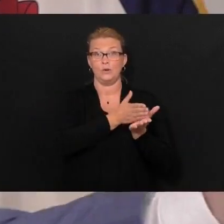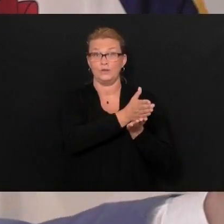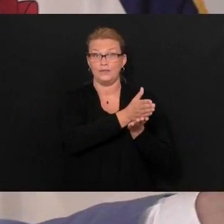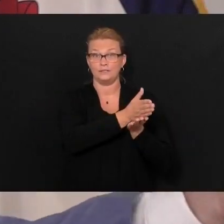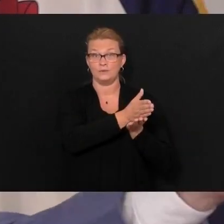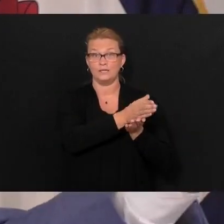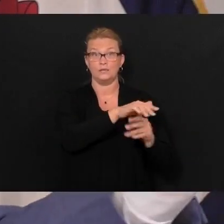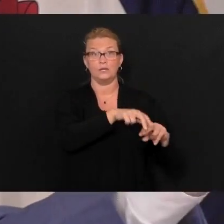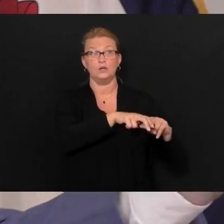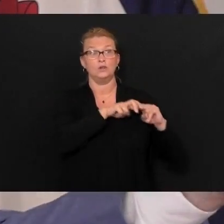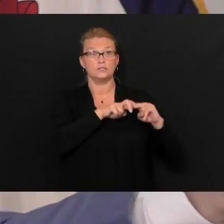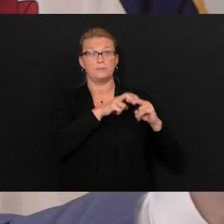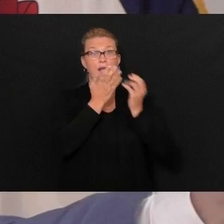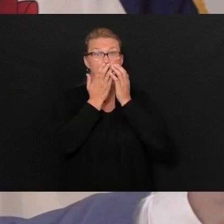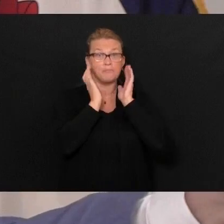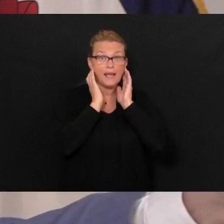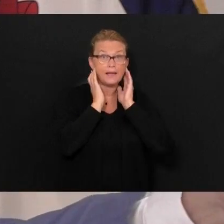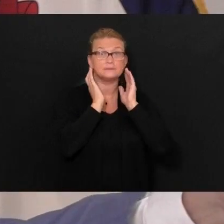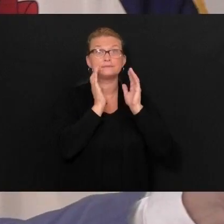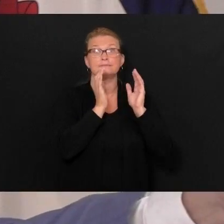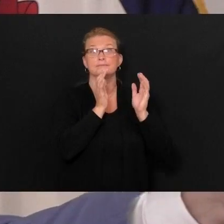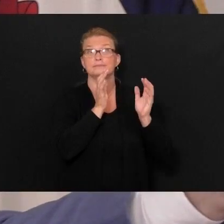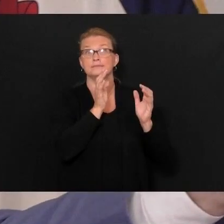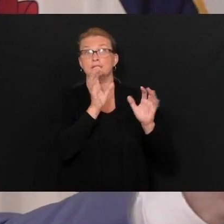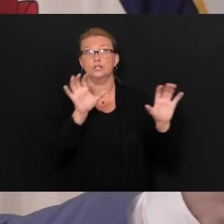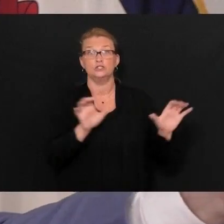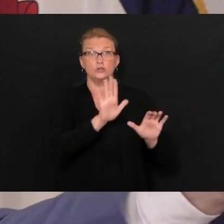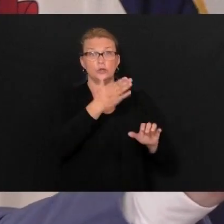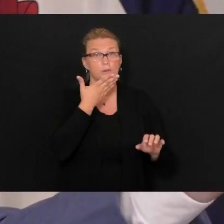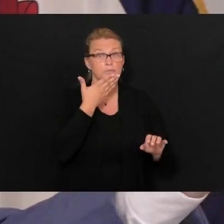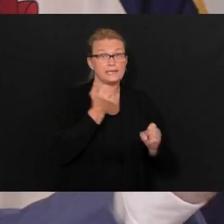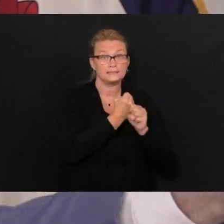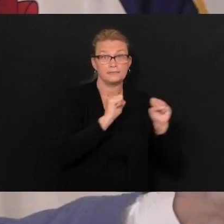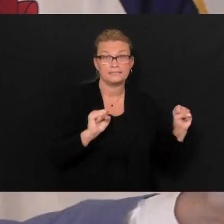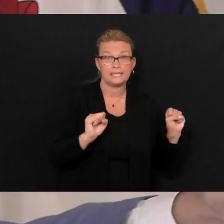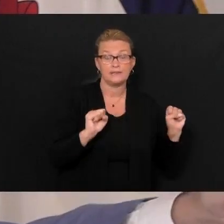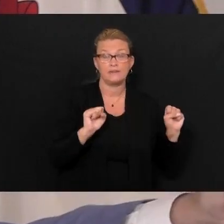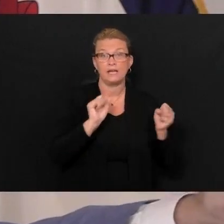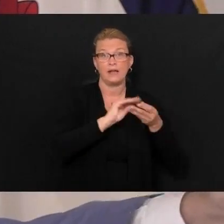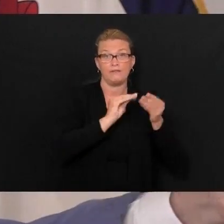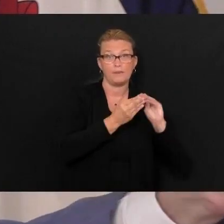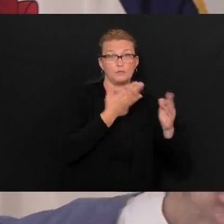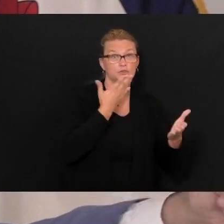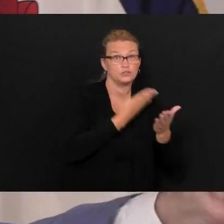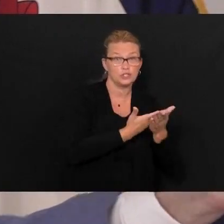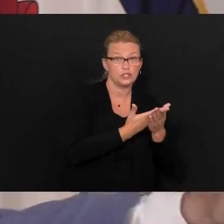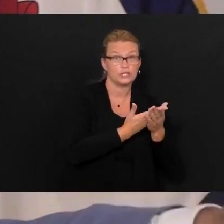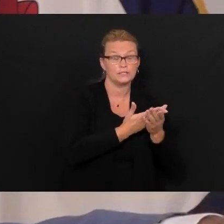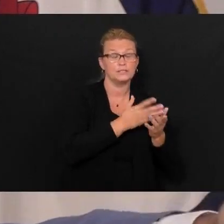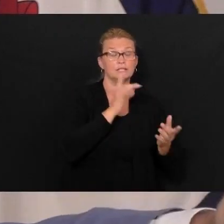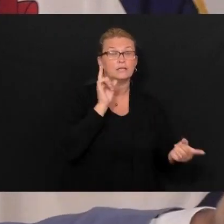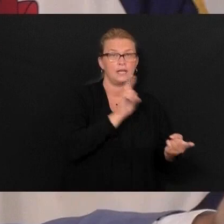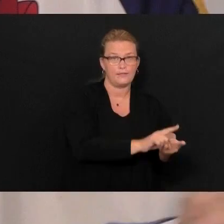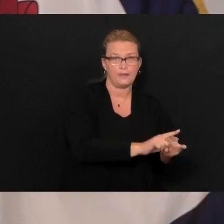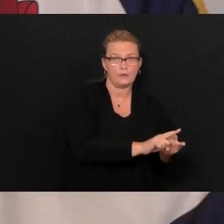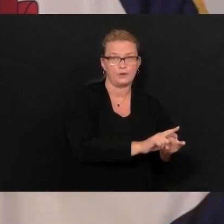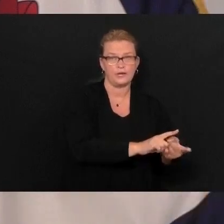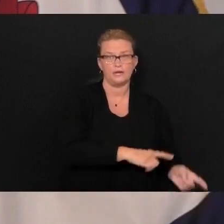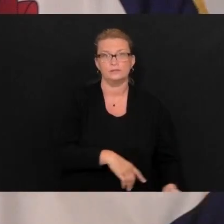and wear our mask and do the very best we possibly can, and the numbers, if we're really good at what we're doing, the numbers will come